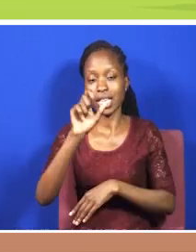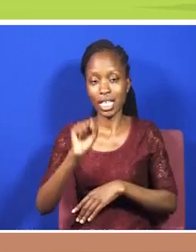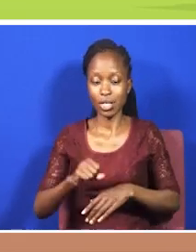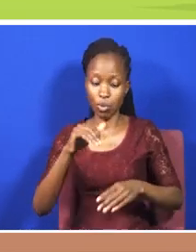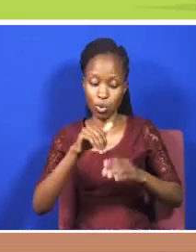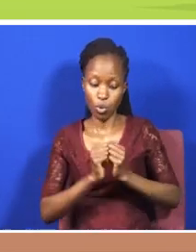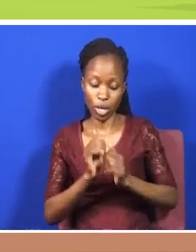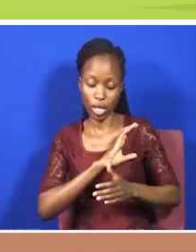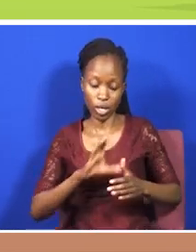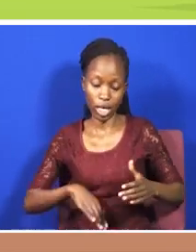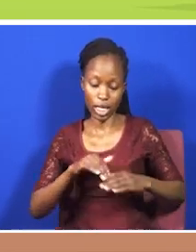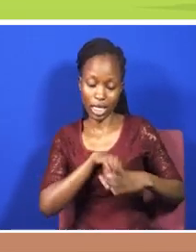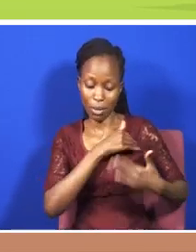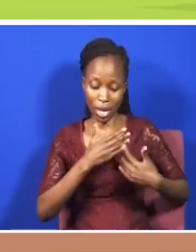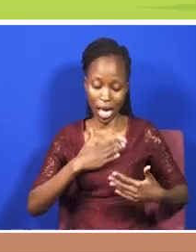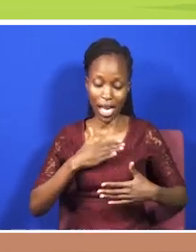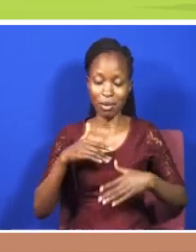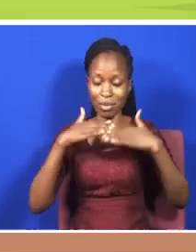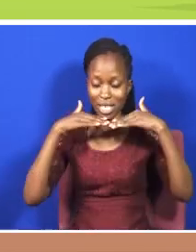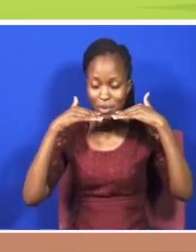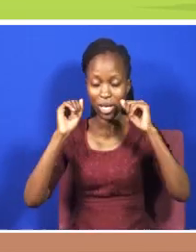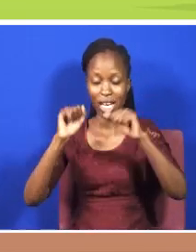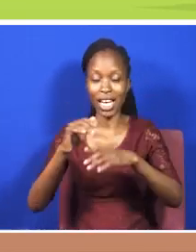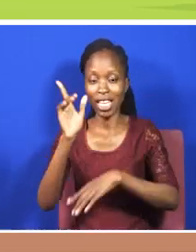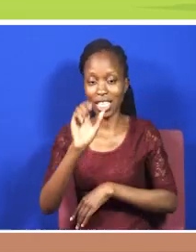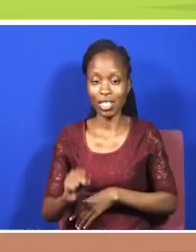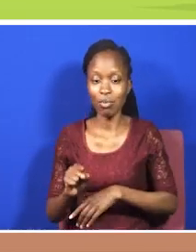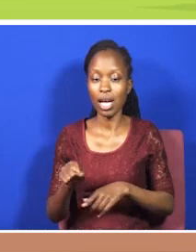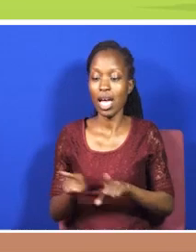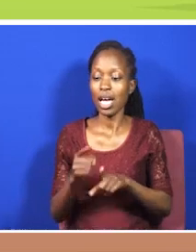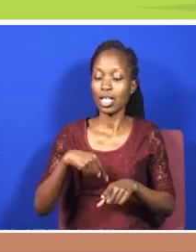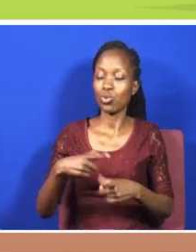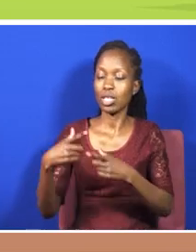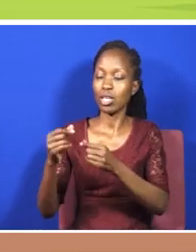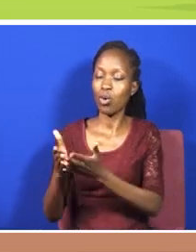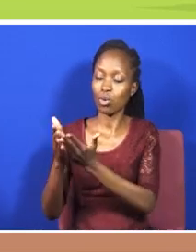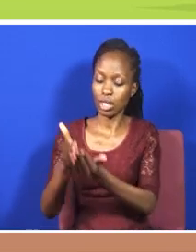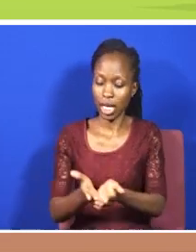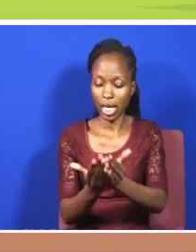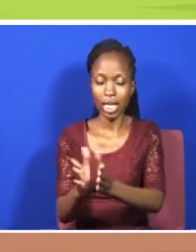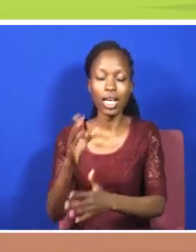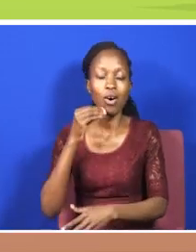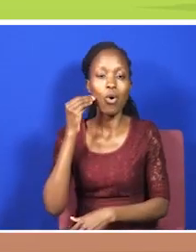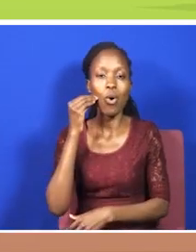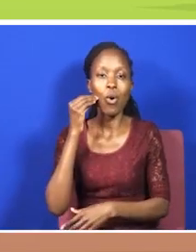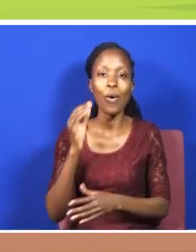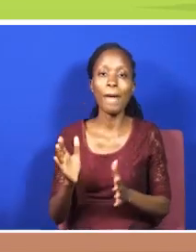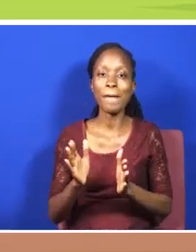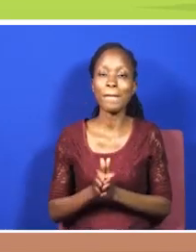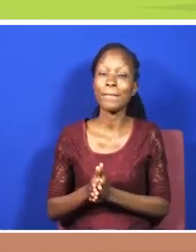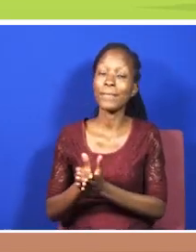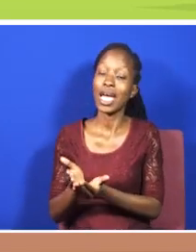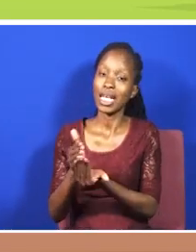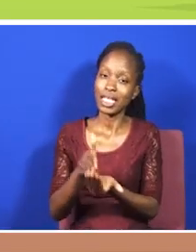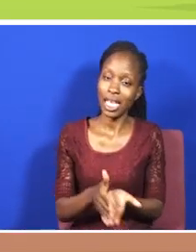at the storm. Smile at the storm, smile at the storm. With Christ in my heart, I can smile at the